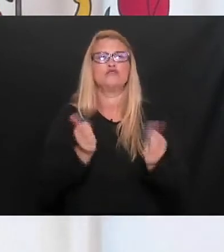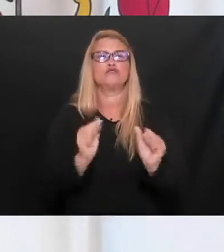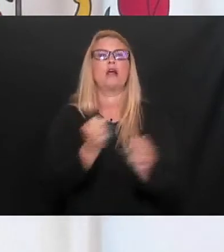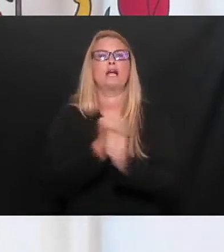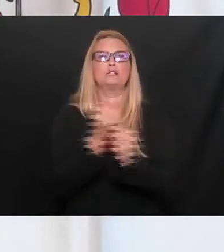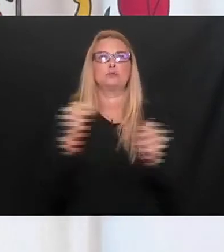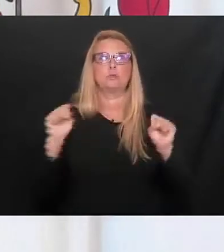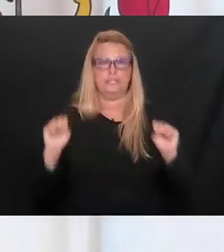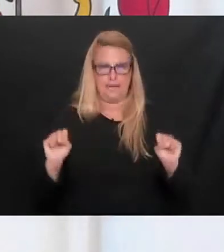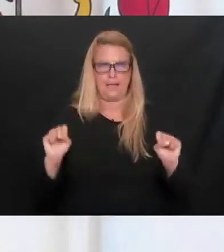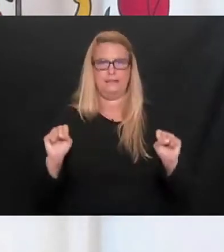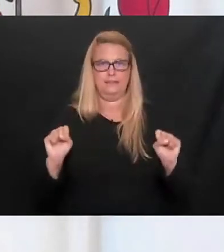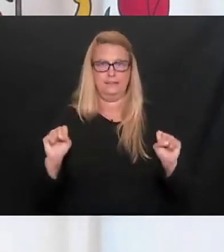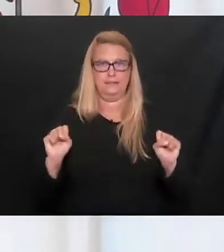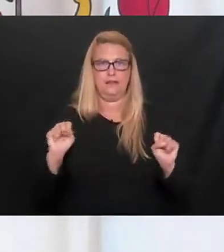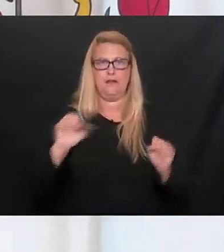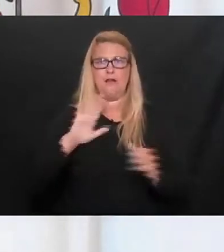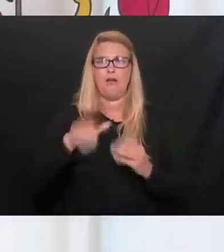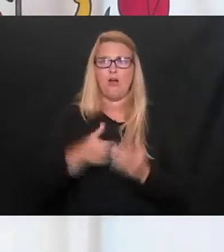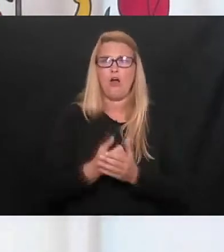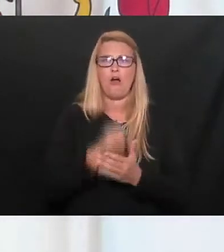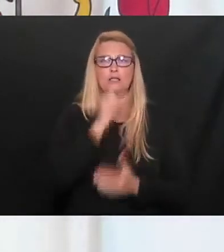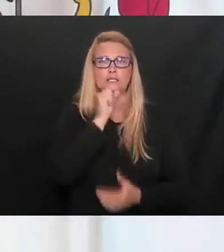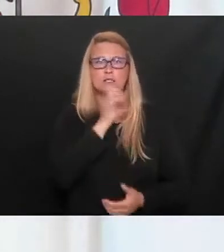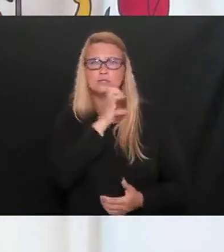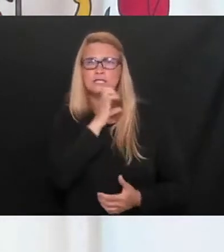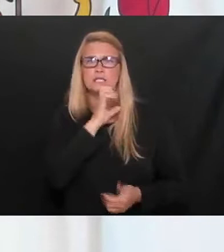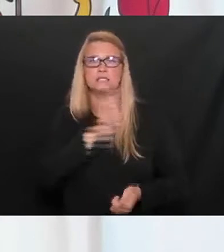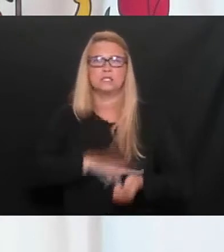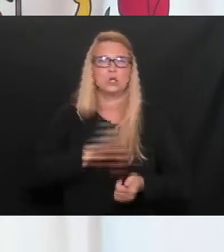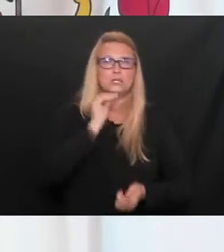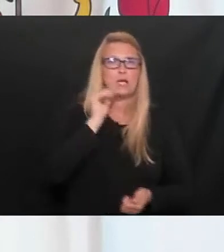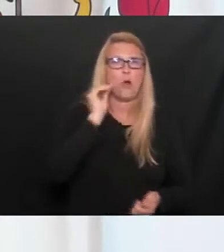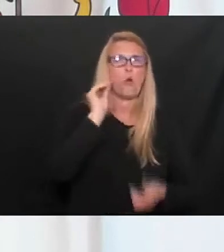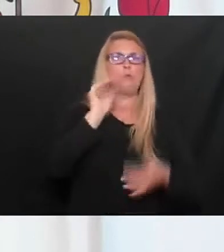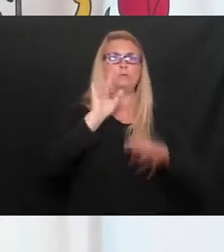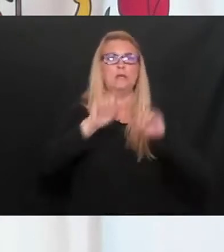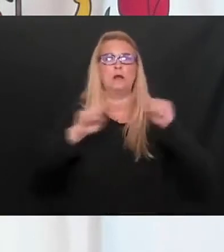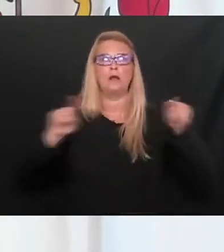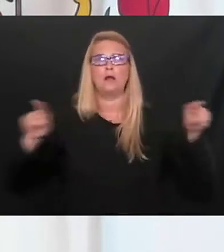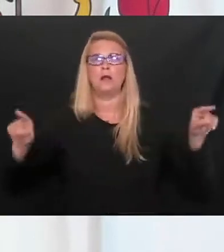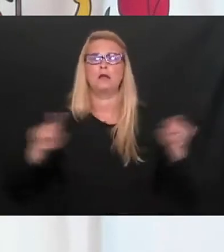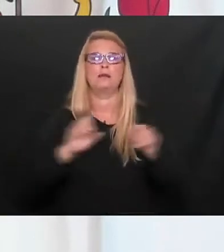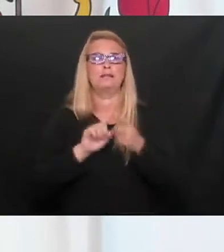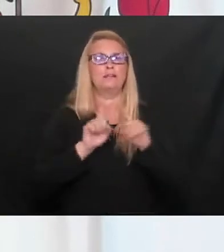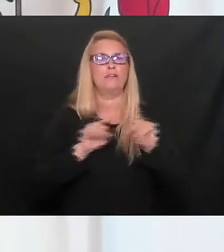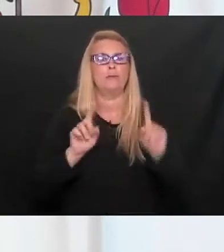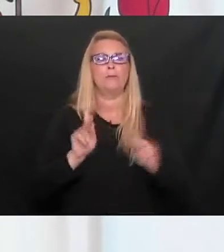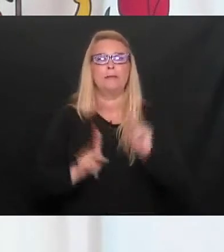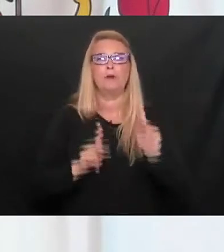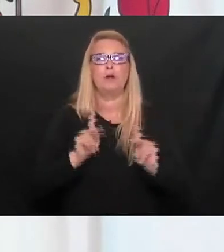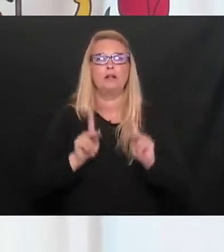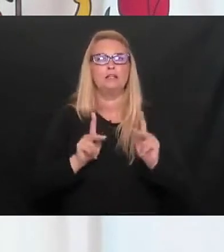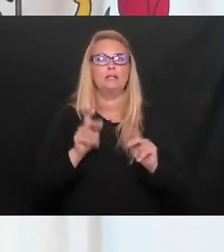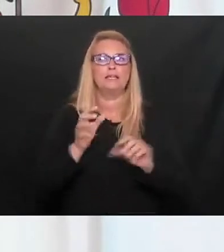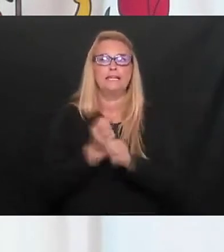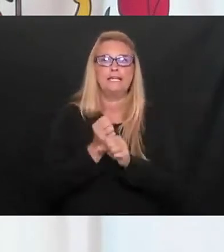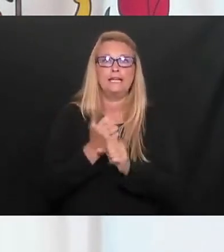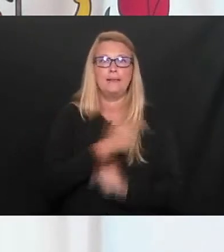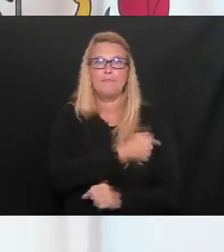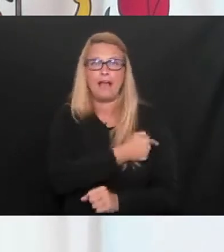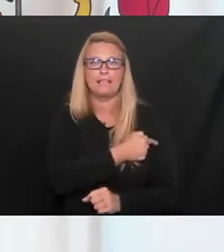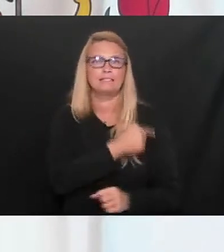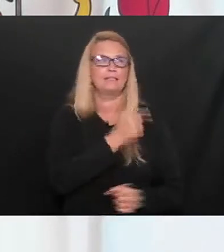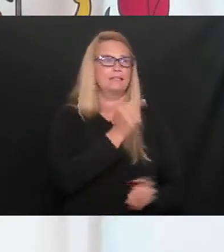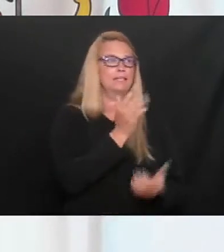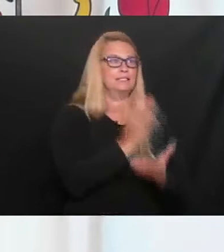the elderly in the nursing homes and on and on and on, from the standpoint of getting them vaccinated and